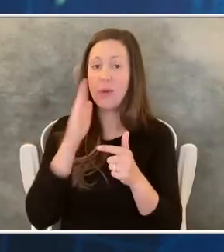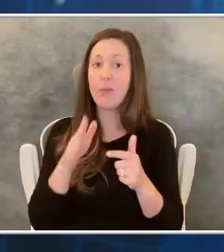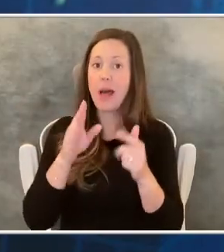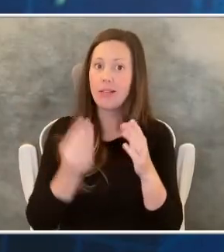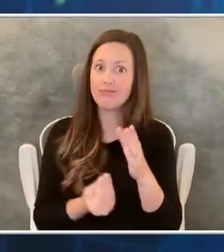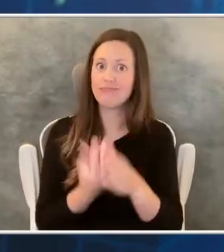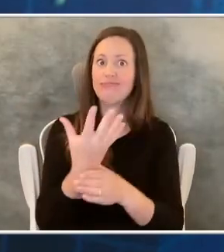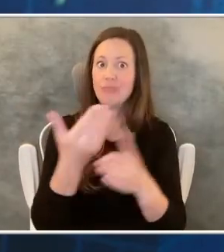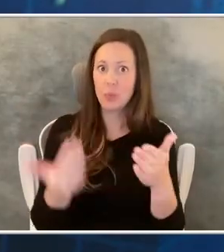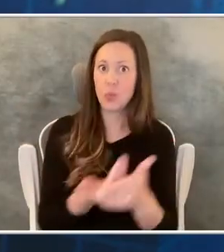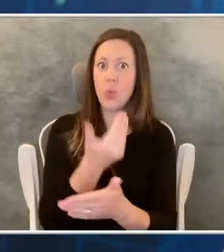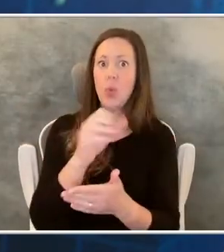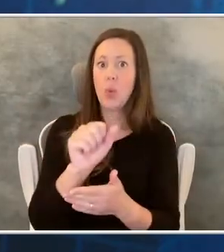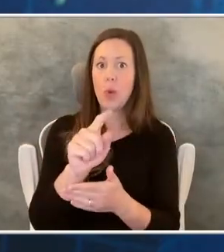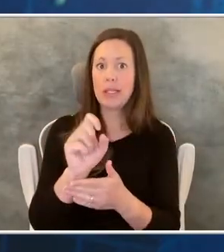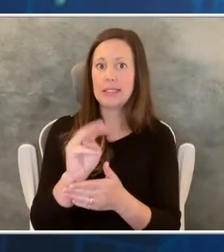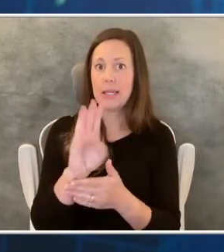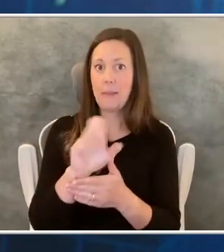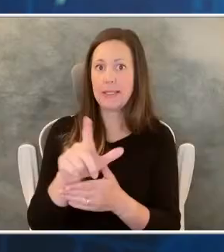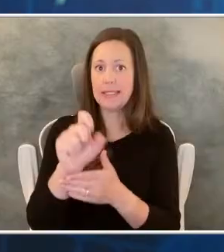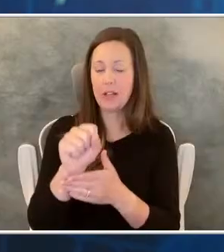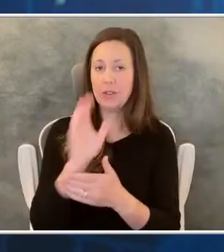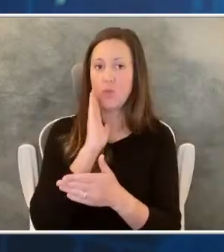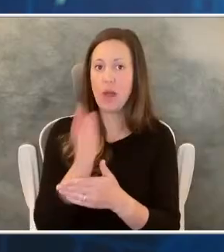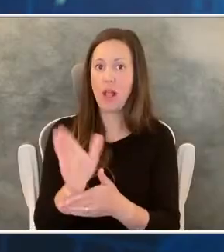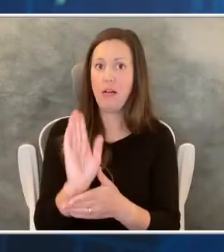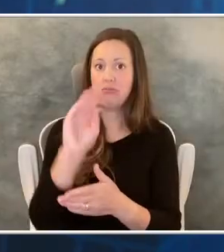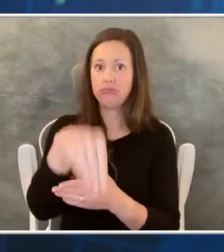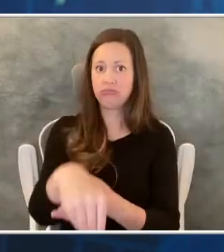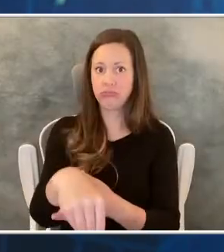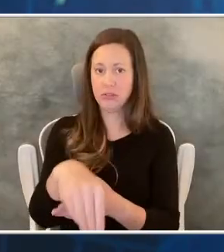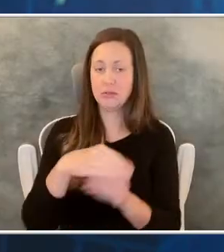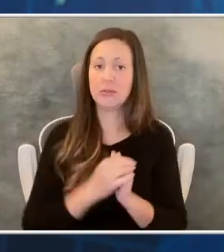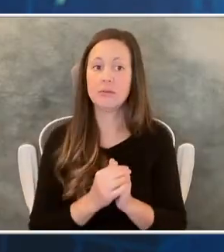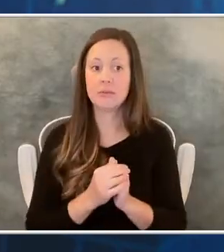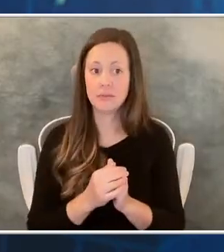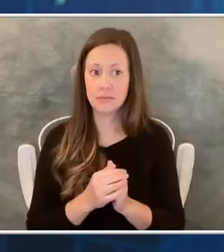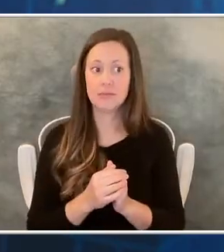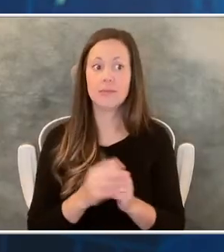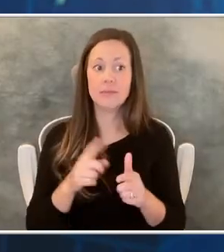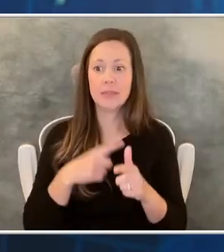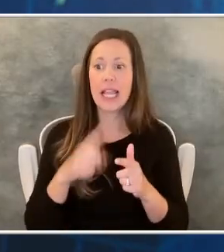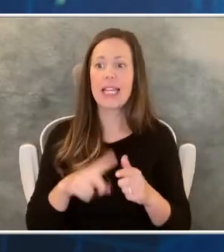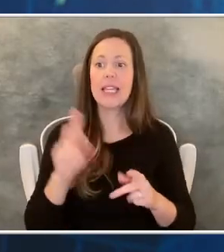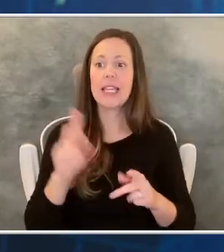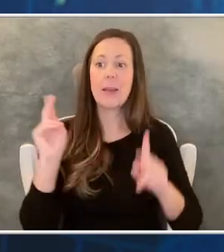allowing them to grow. And so, and then patients, they recover